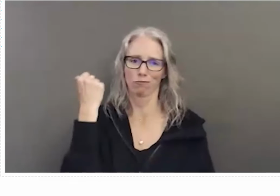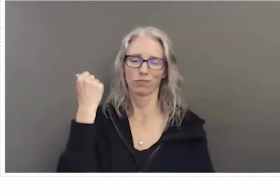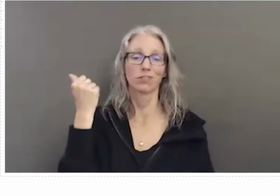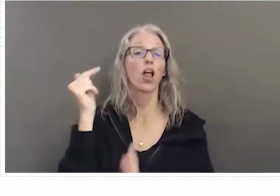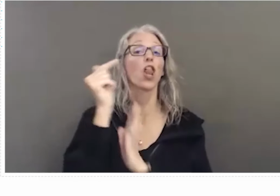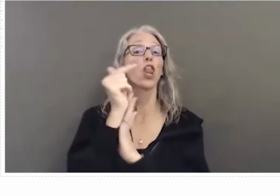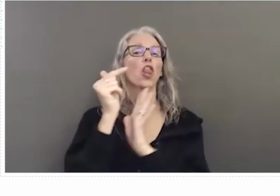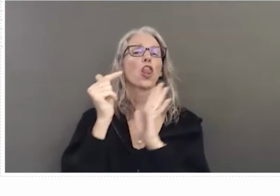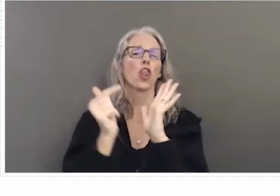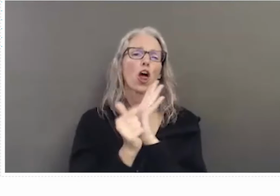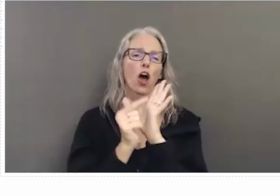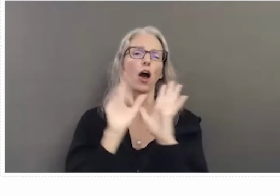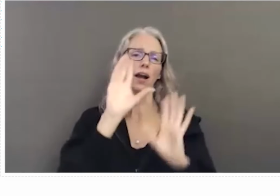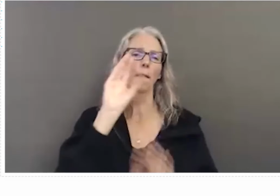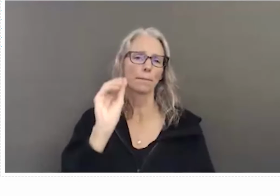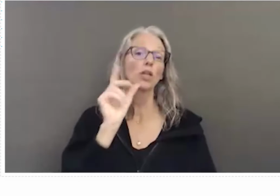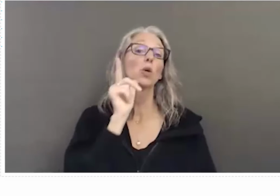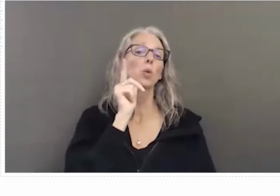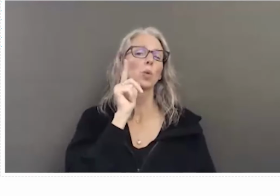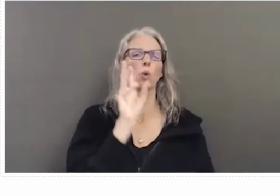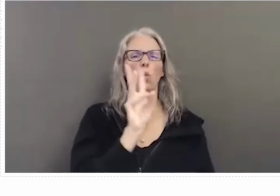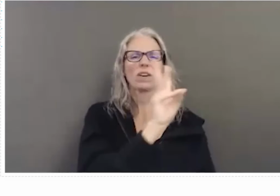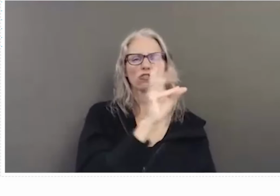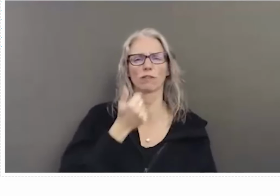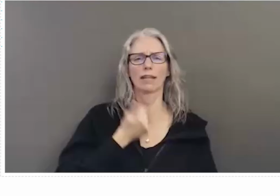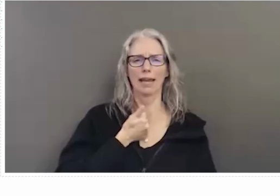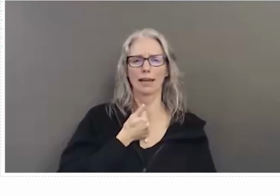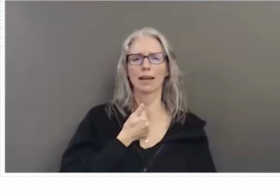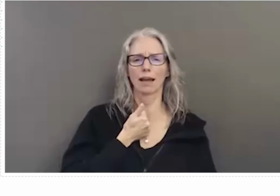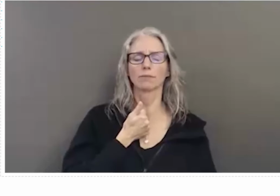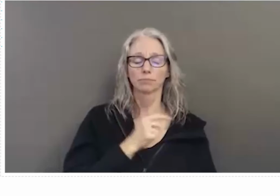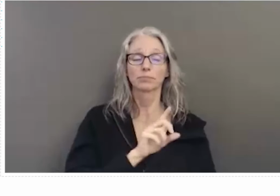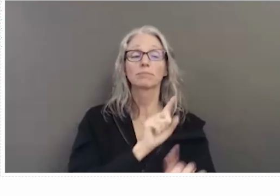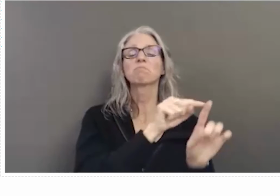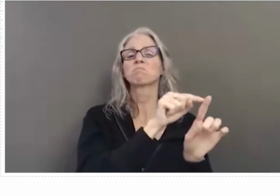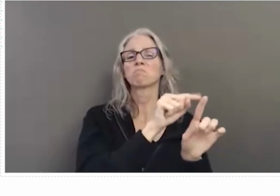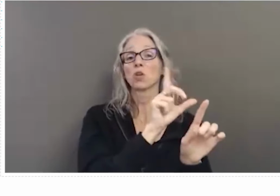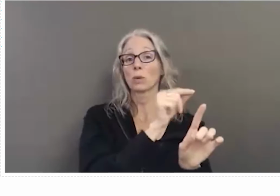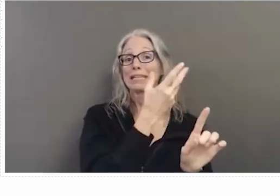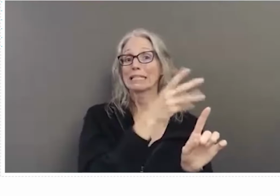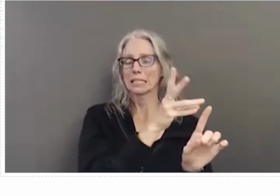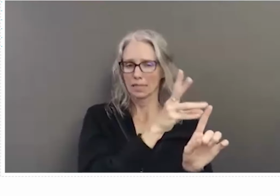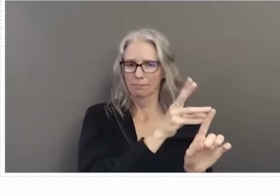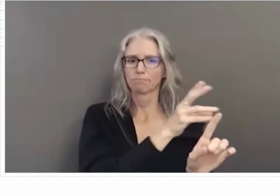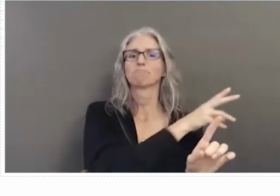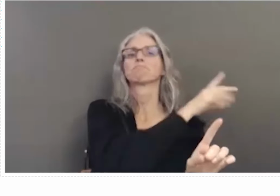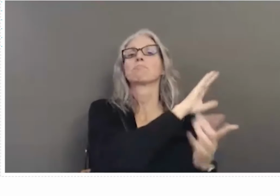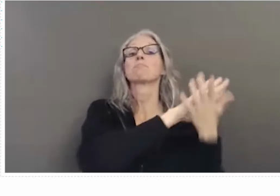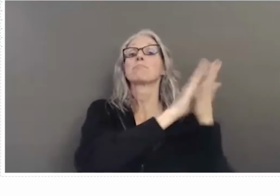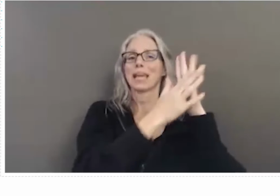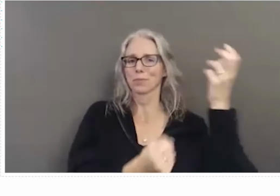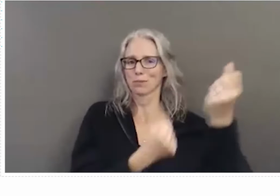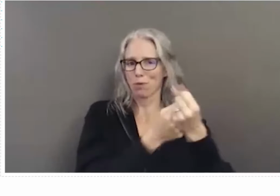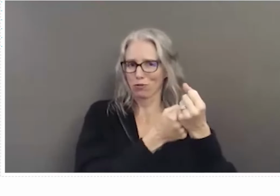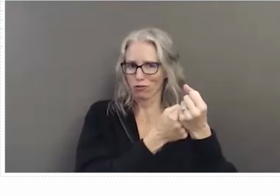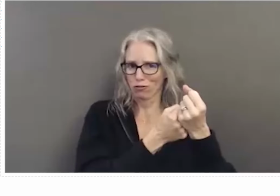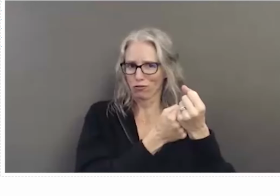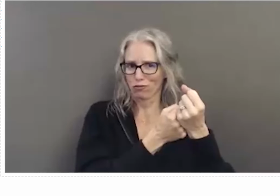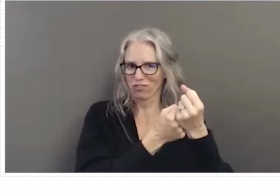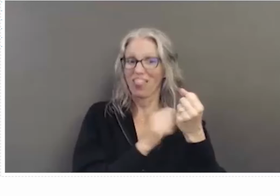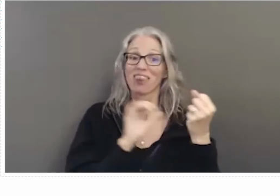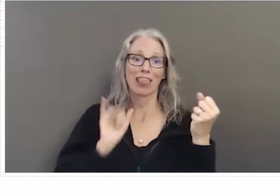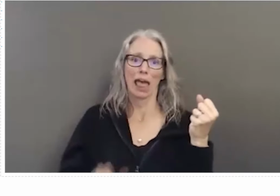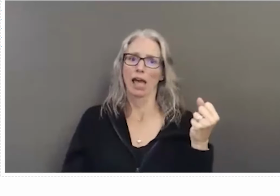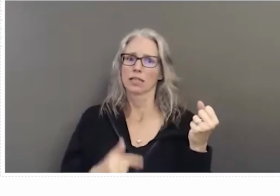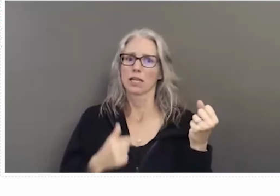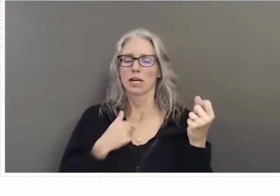Canada. But they had been a partner of ours for a number of years. They came on in 2016 when I started. That was a relationship I worked really, really